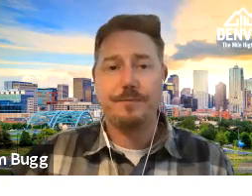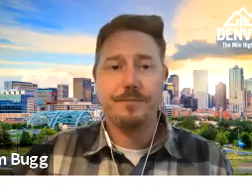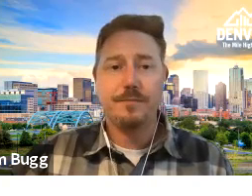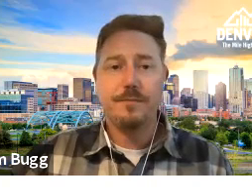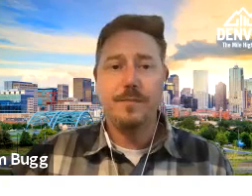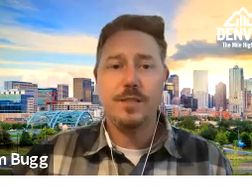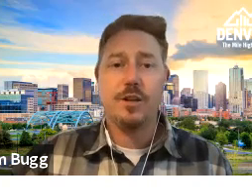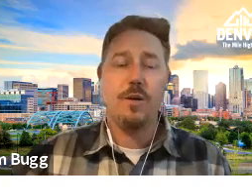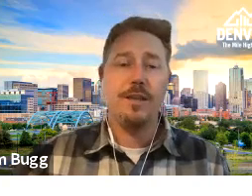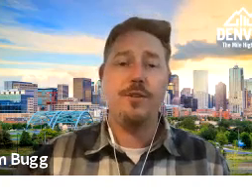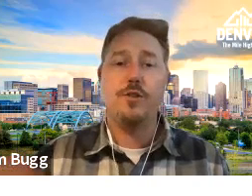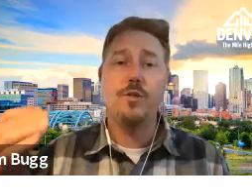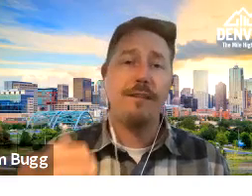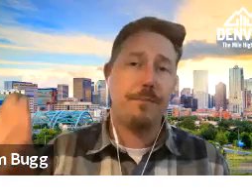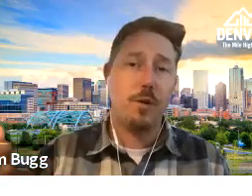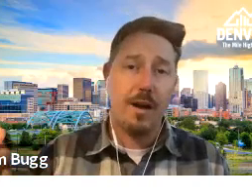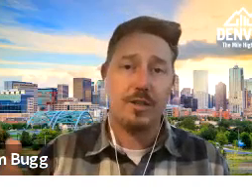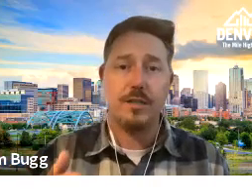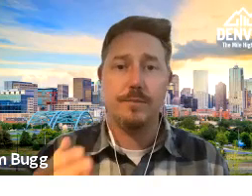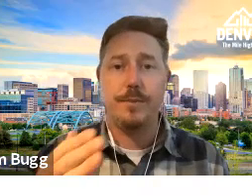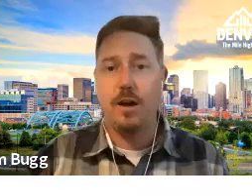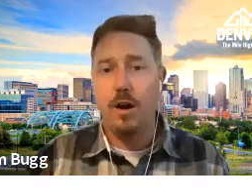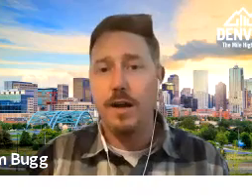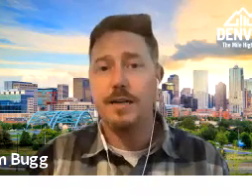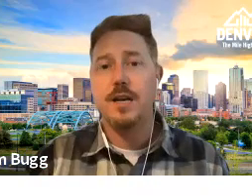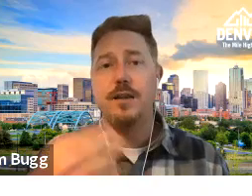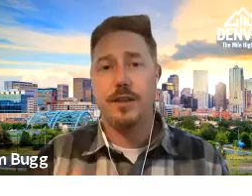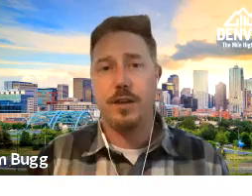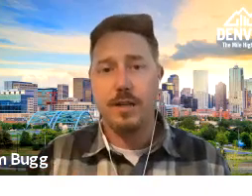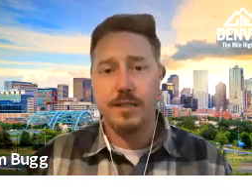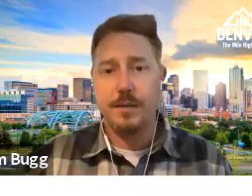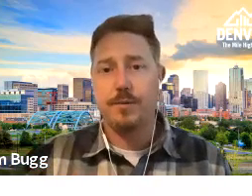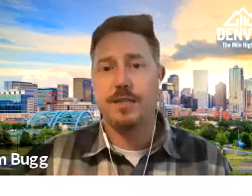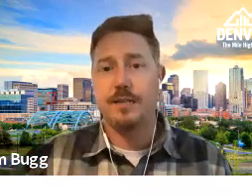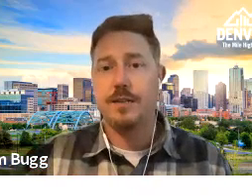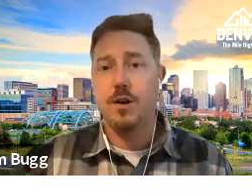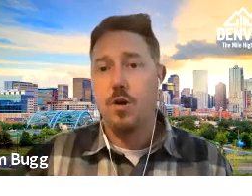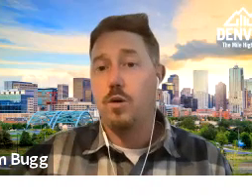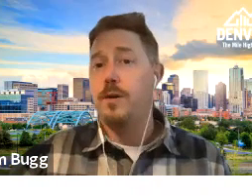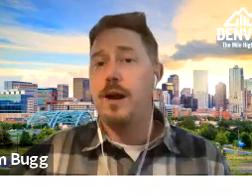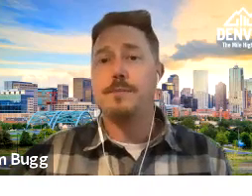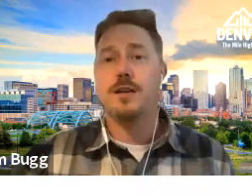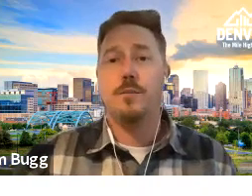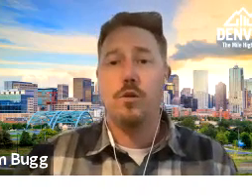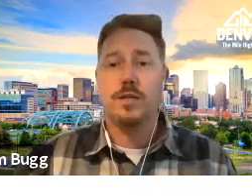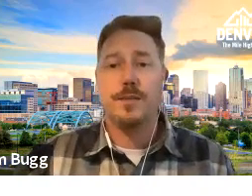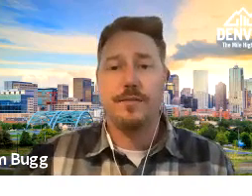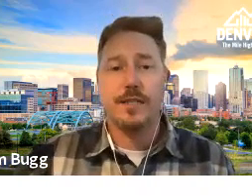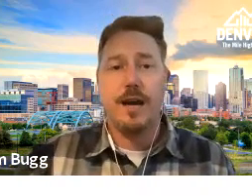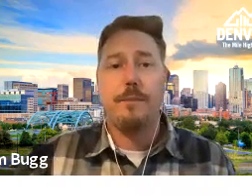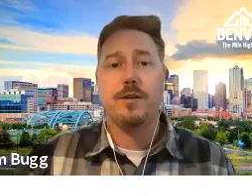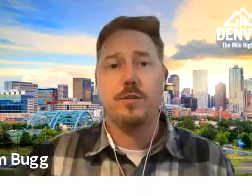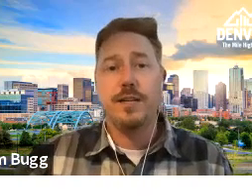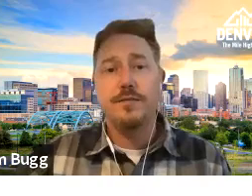hour. So if you do have questions beyond the content presented, or perhaps a more